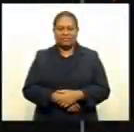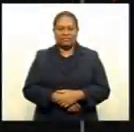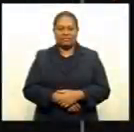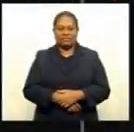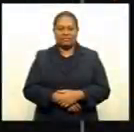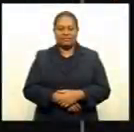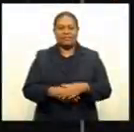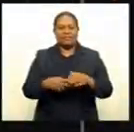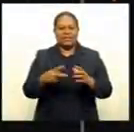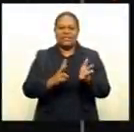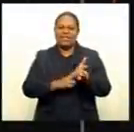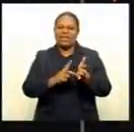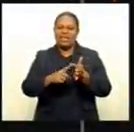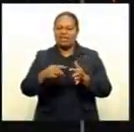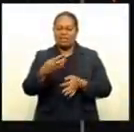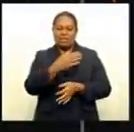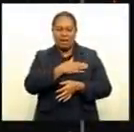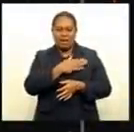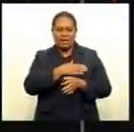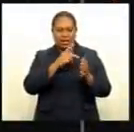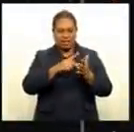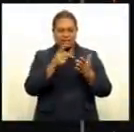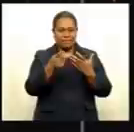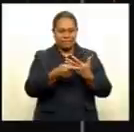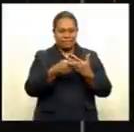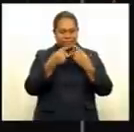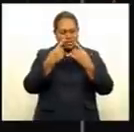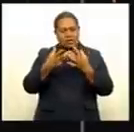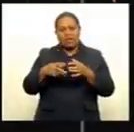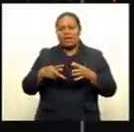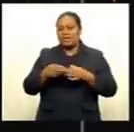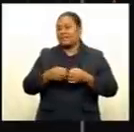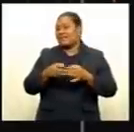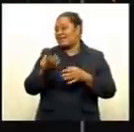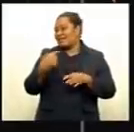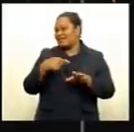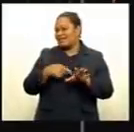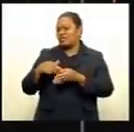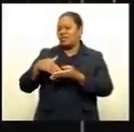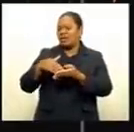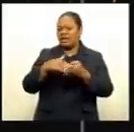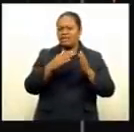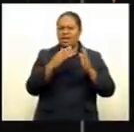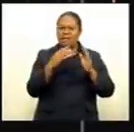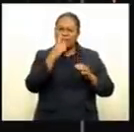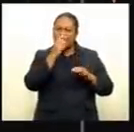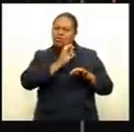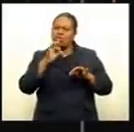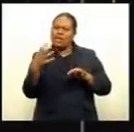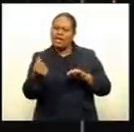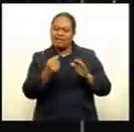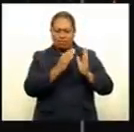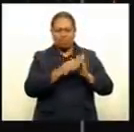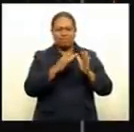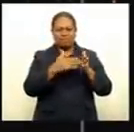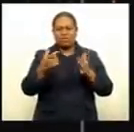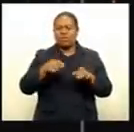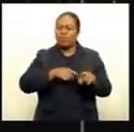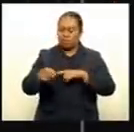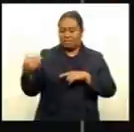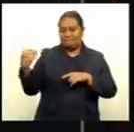The Velomani program, which was initiated last year to help the homeless, has now expanded to help those affected by the